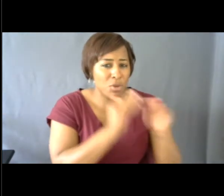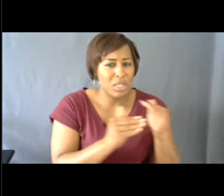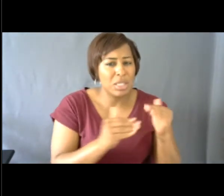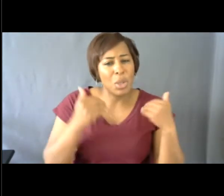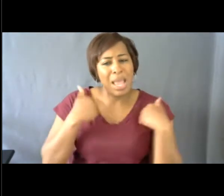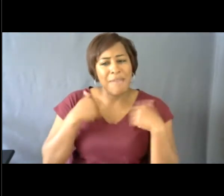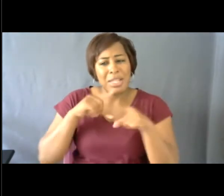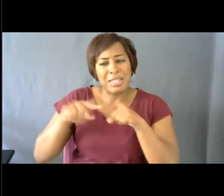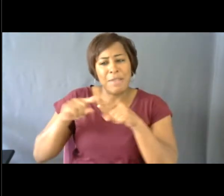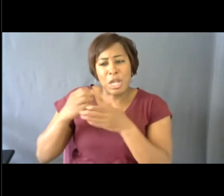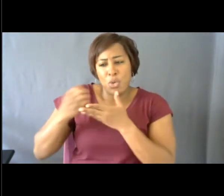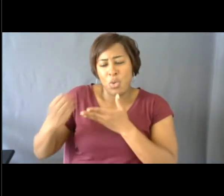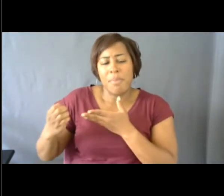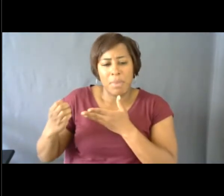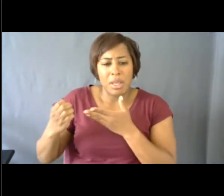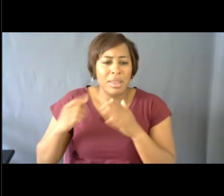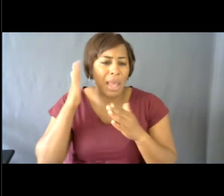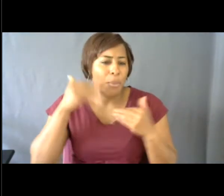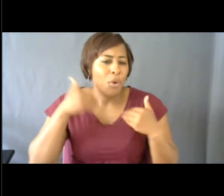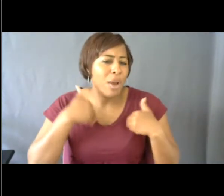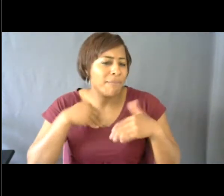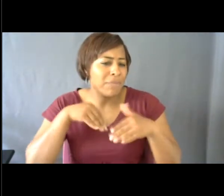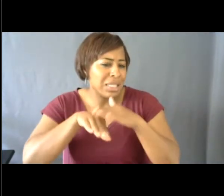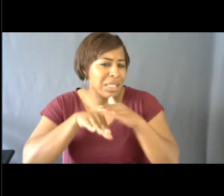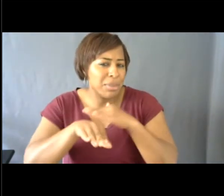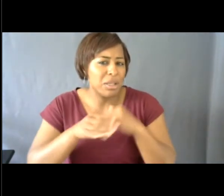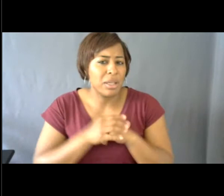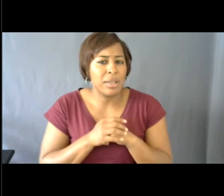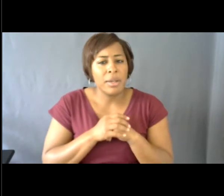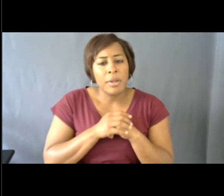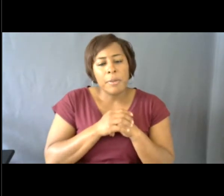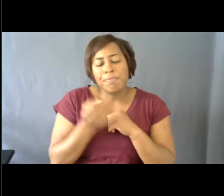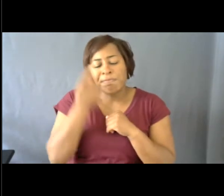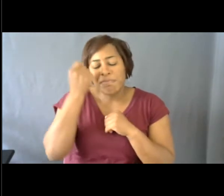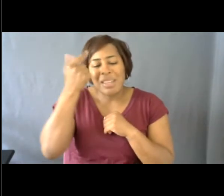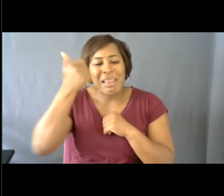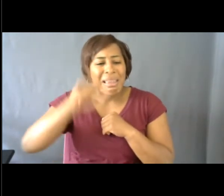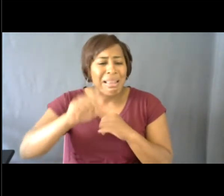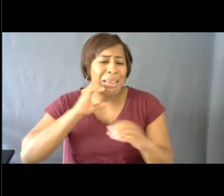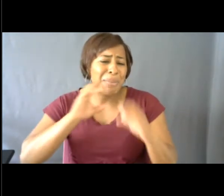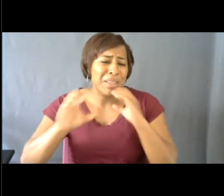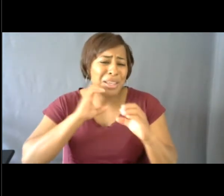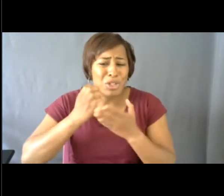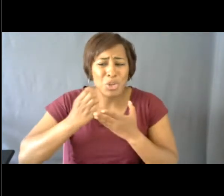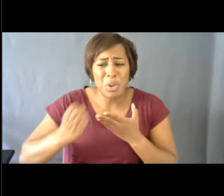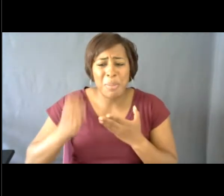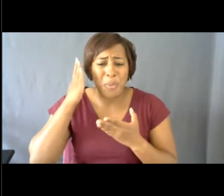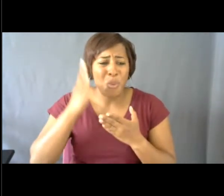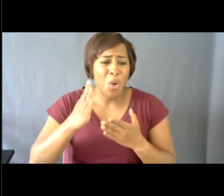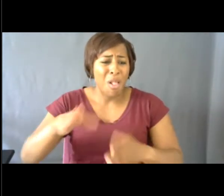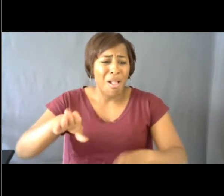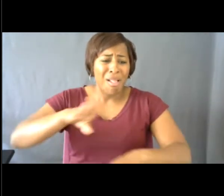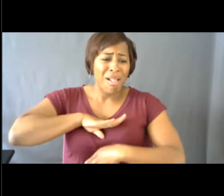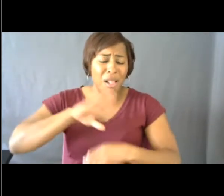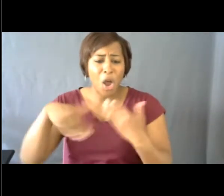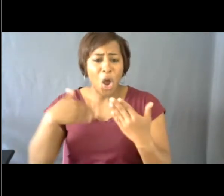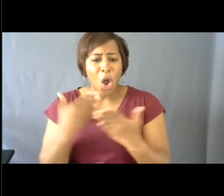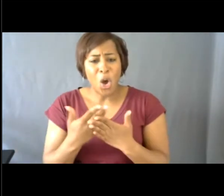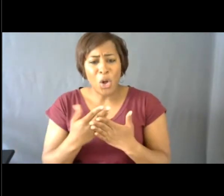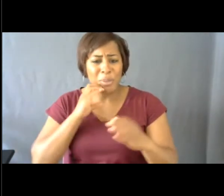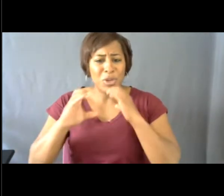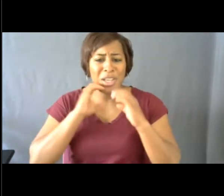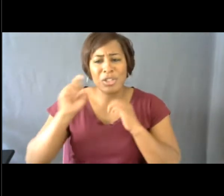create accessibility. There are some shortcomings. I don't think any communication tool is going to fix all of our communication. We have to be realistic, but it is an additional tool that